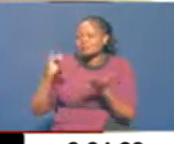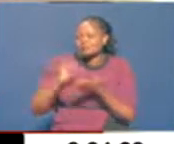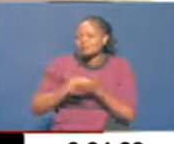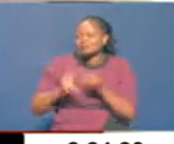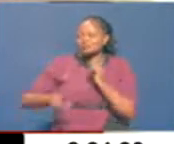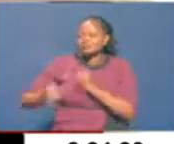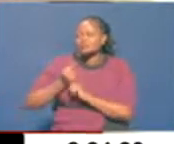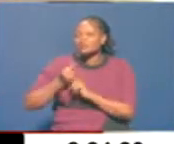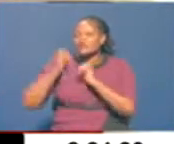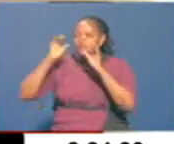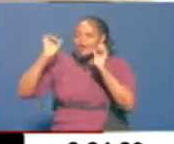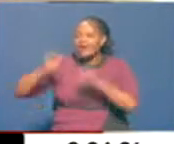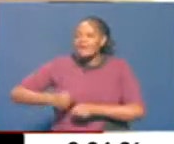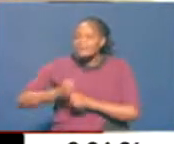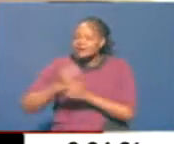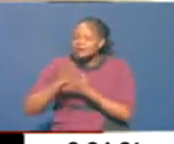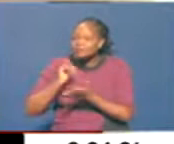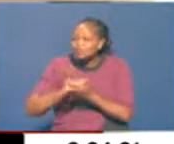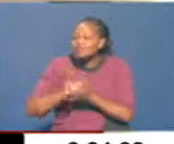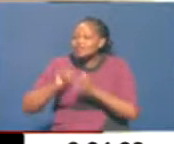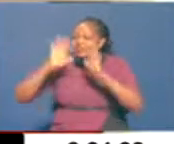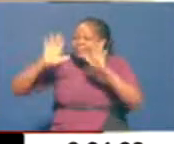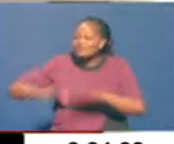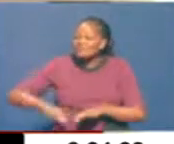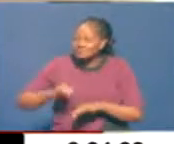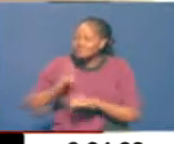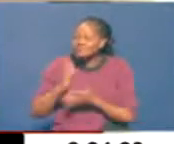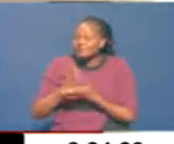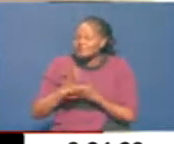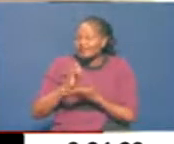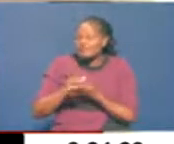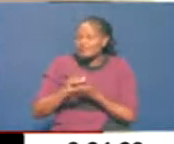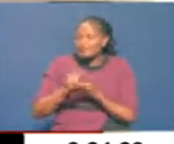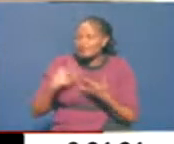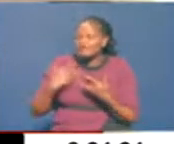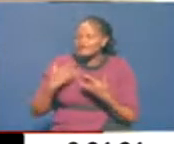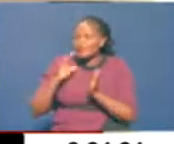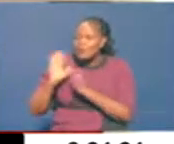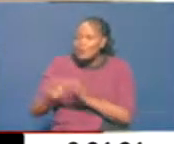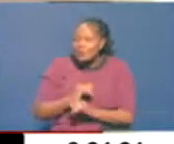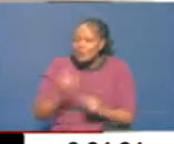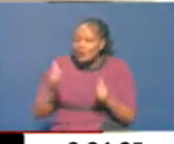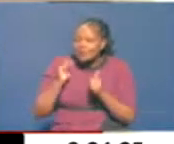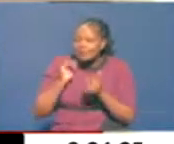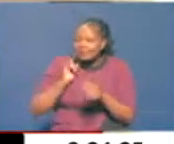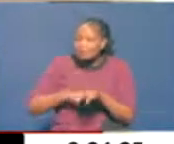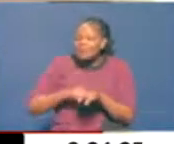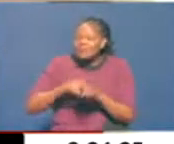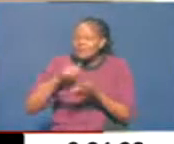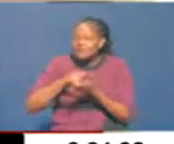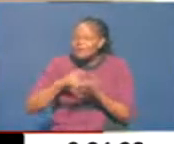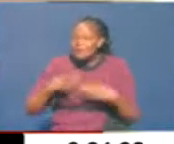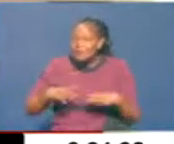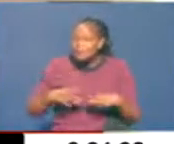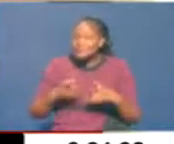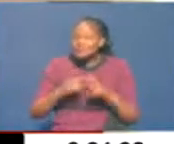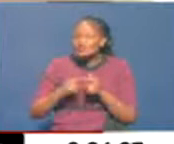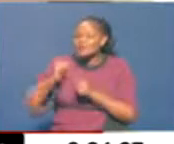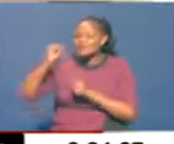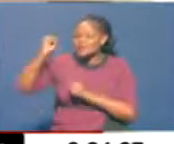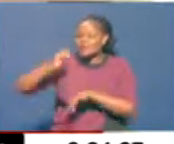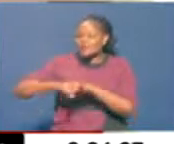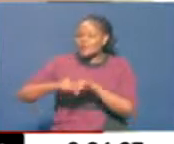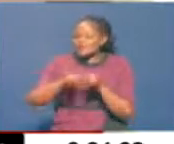If we can ensure, and this is very important, Purity, that we have some form of order as we engage people, you know, we're getting into a political season as a